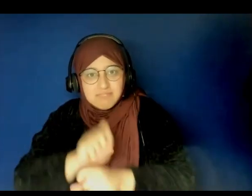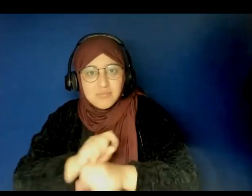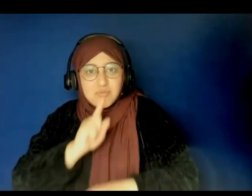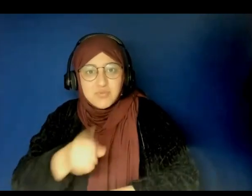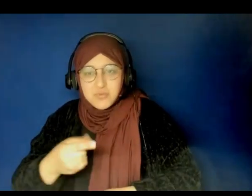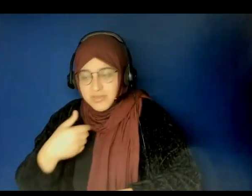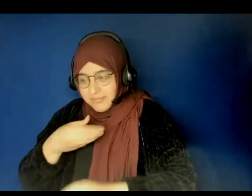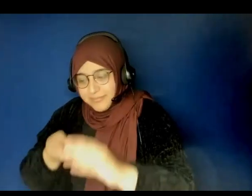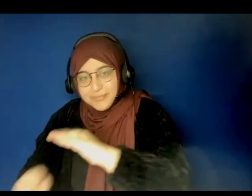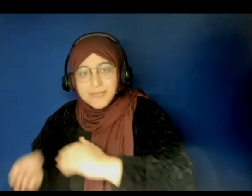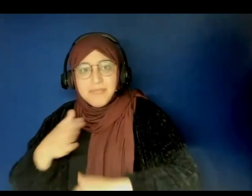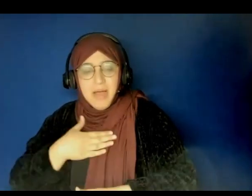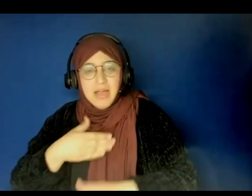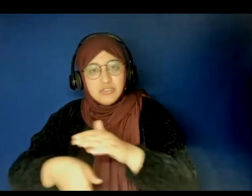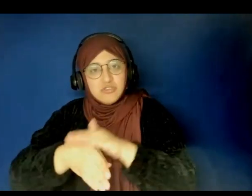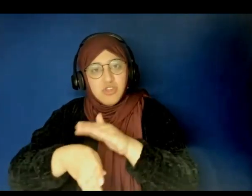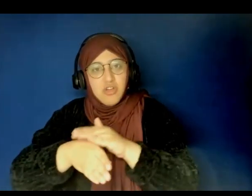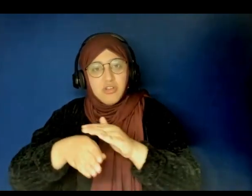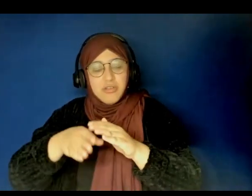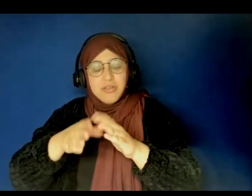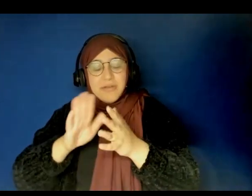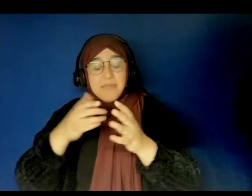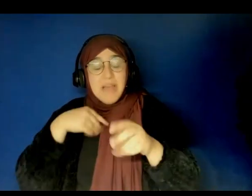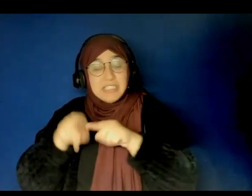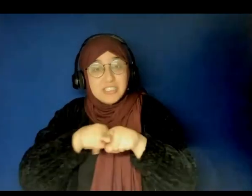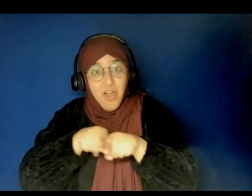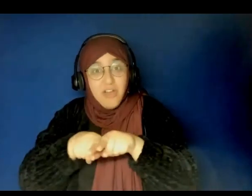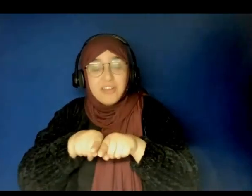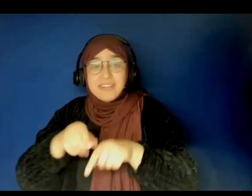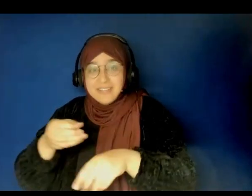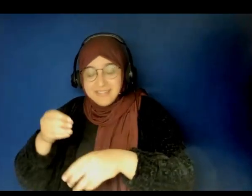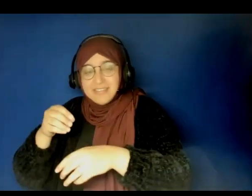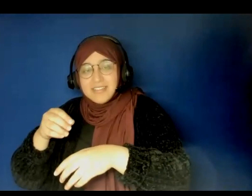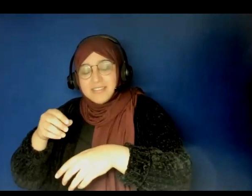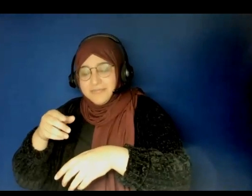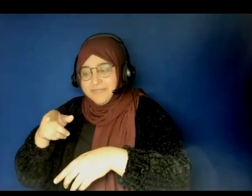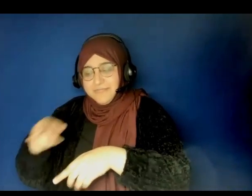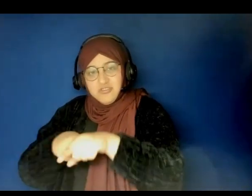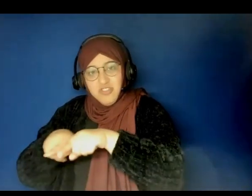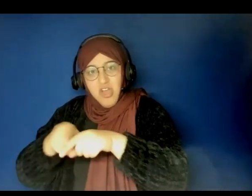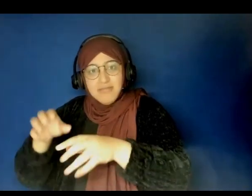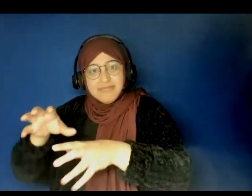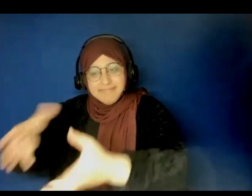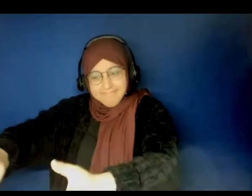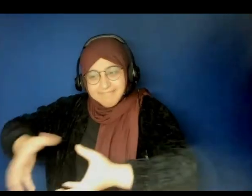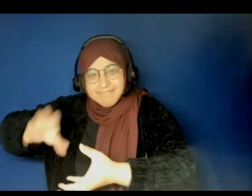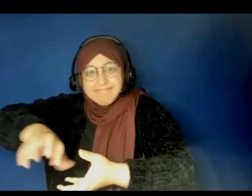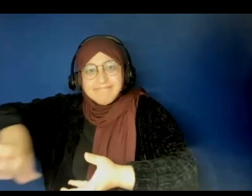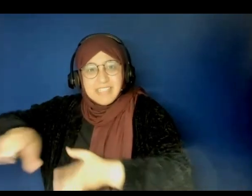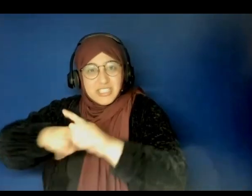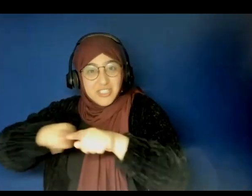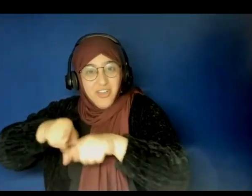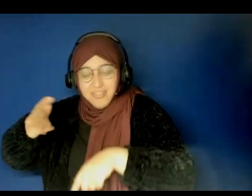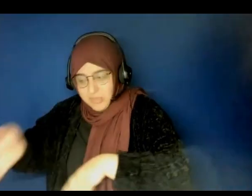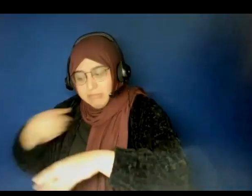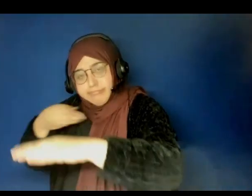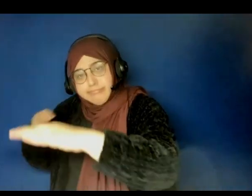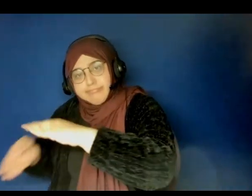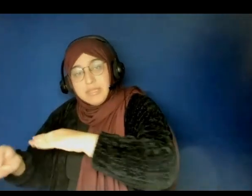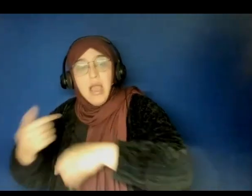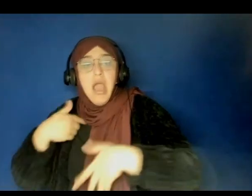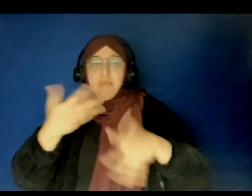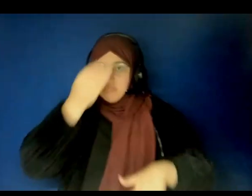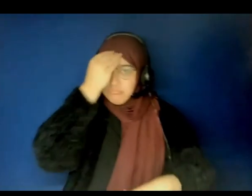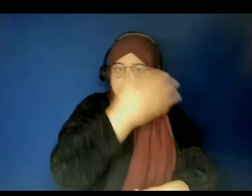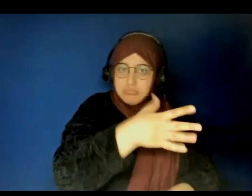my sons, who is my administrator, if I pass away, my will is in my sock drawer. That way he knows exactly where it is and will be able